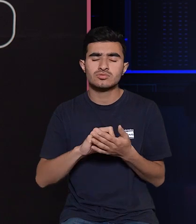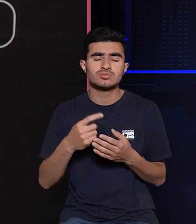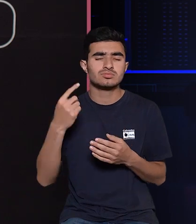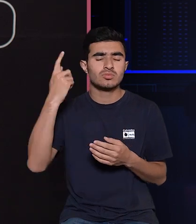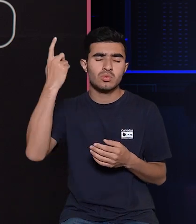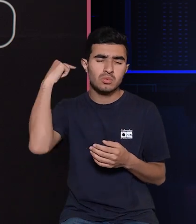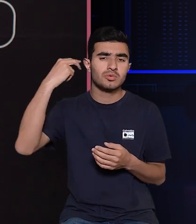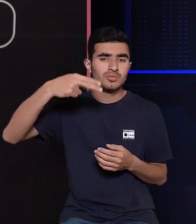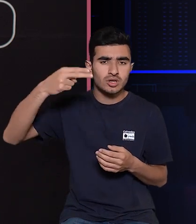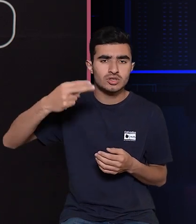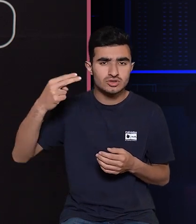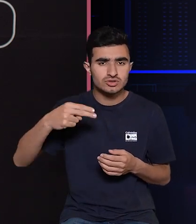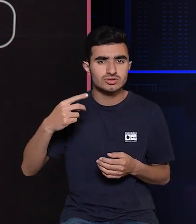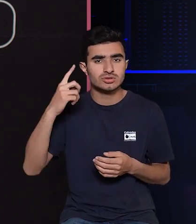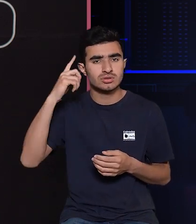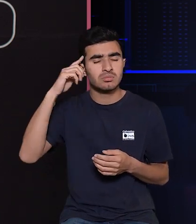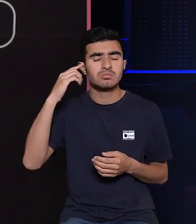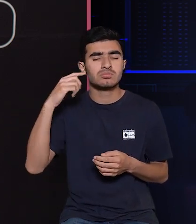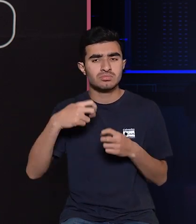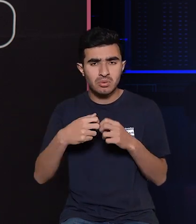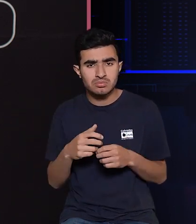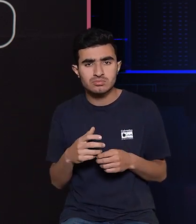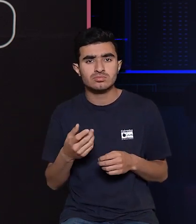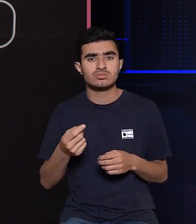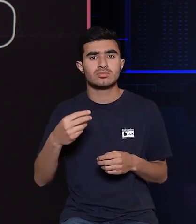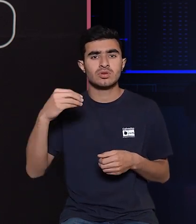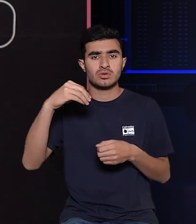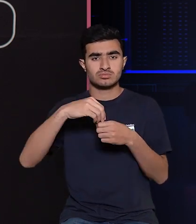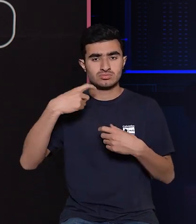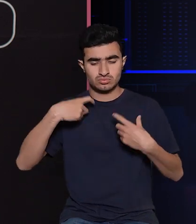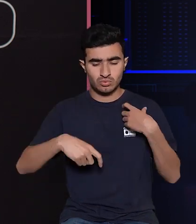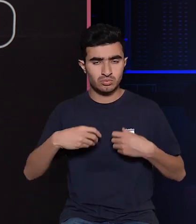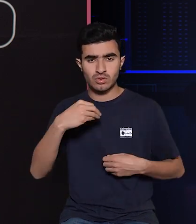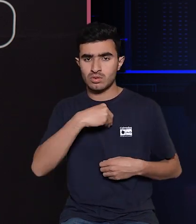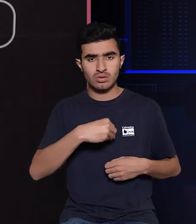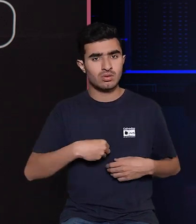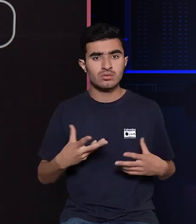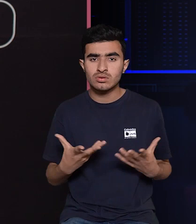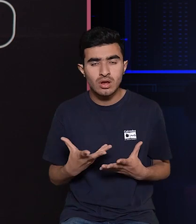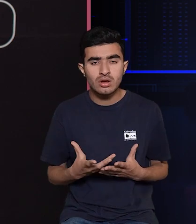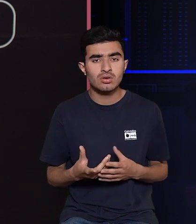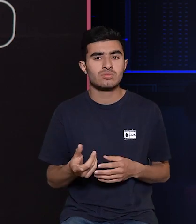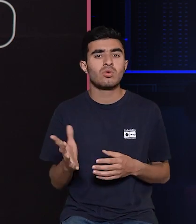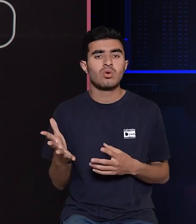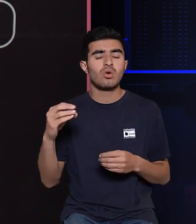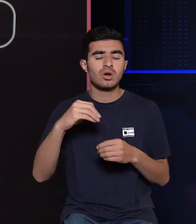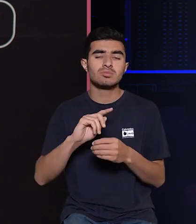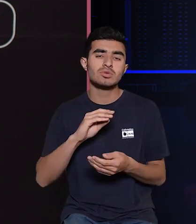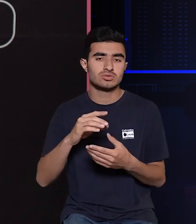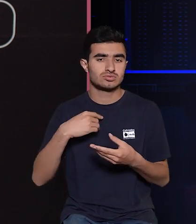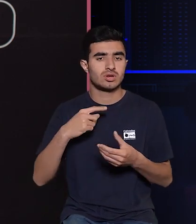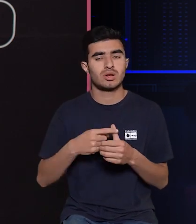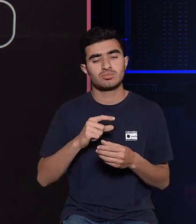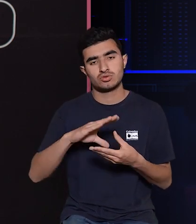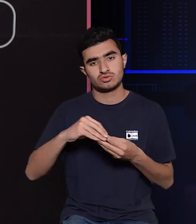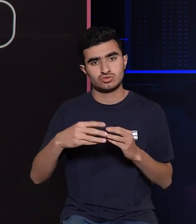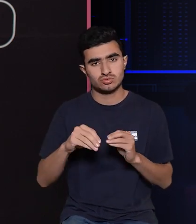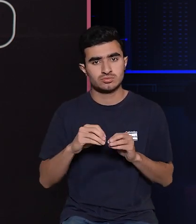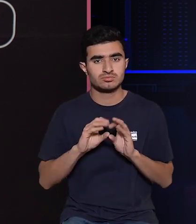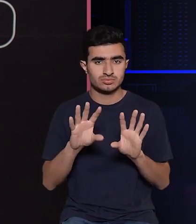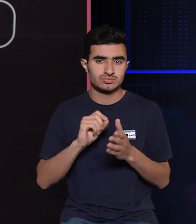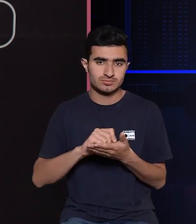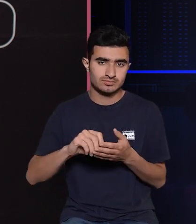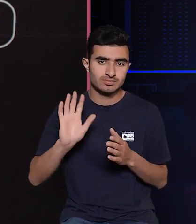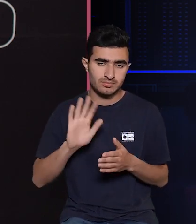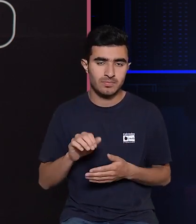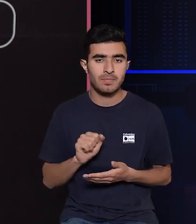in interiority, human interiority, and I sort of use that to tell my stories. I teach classes on haunted